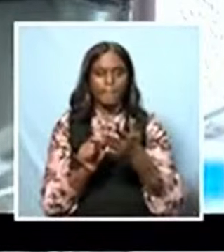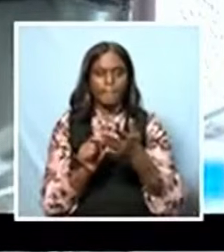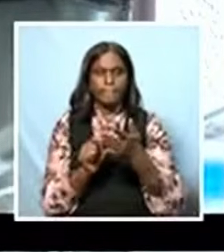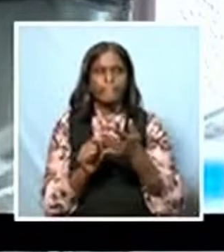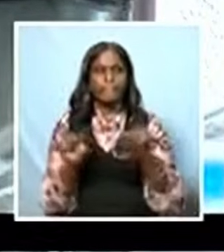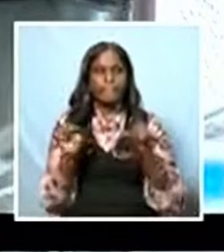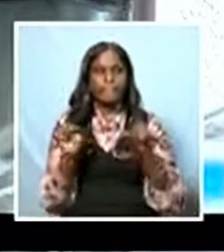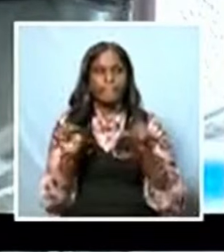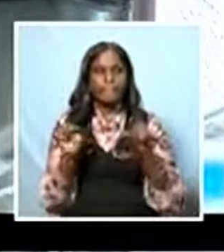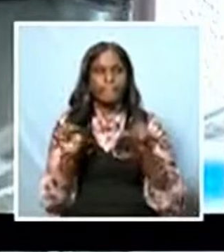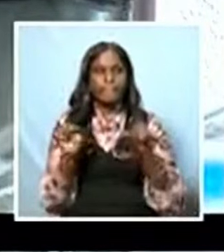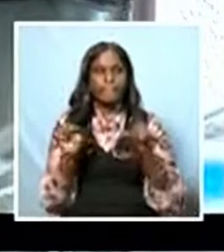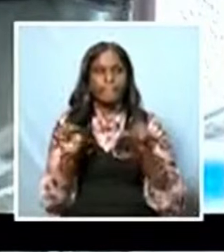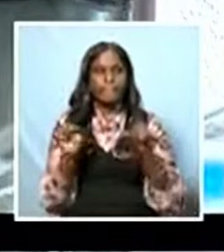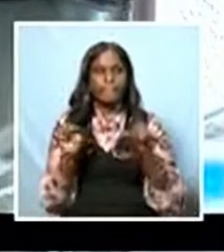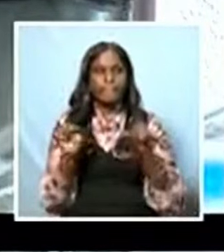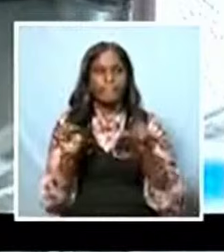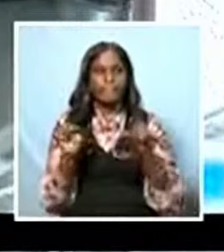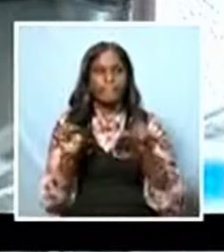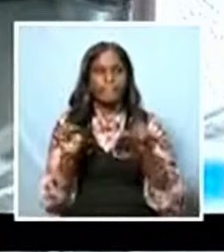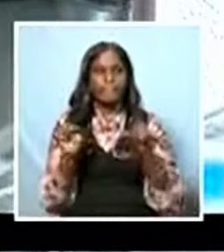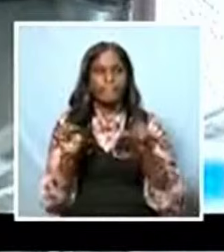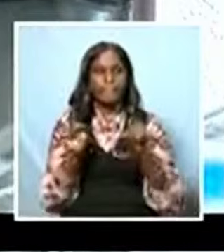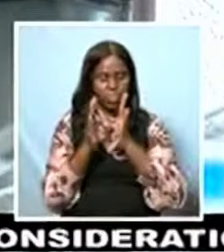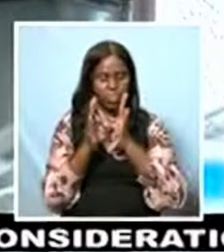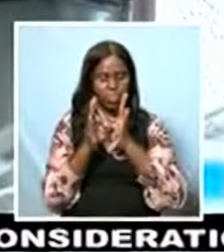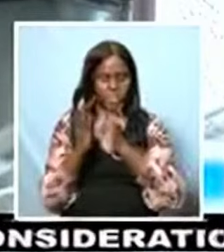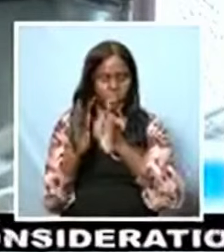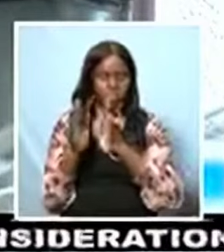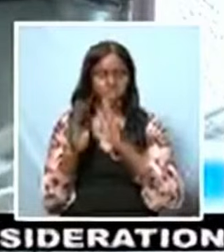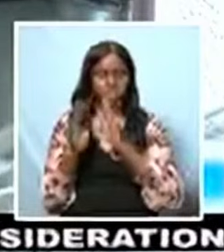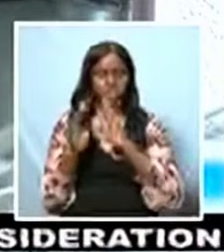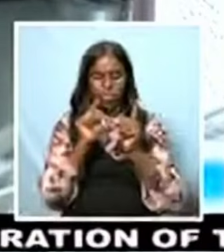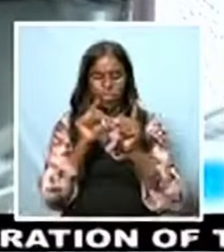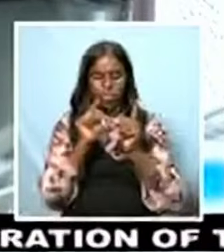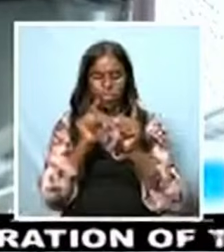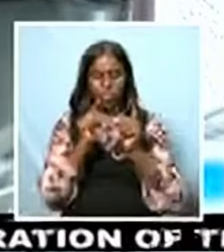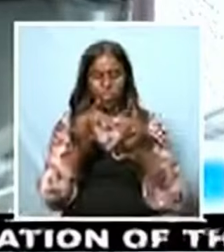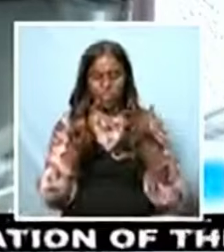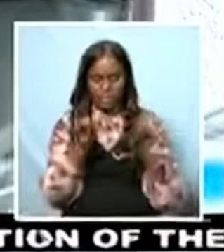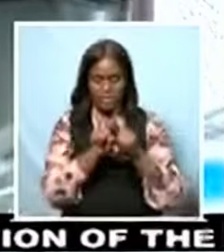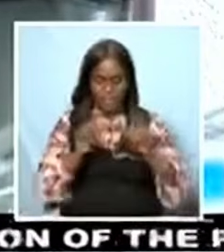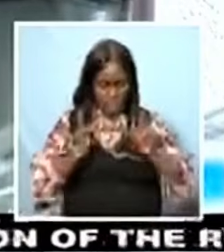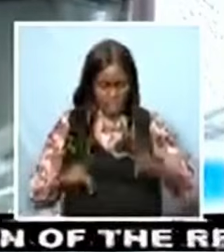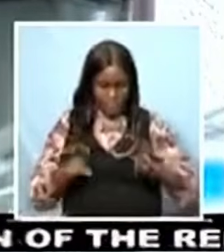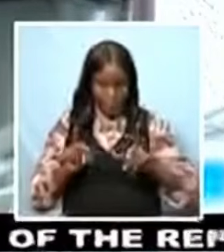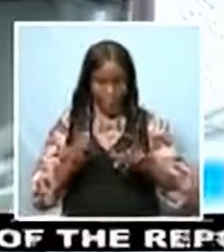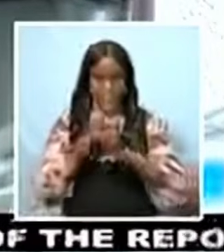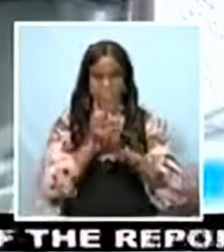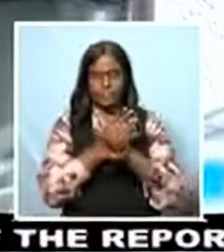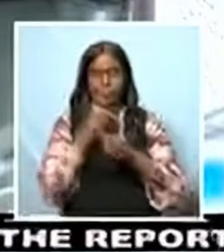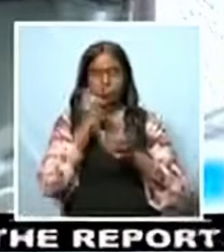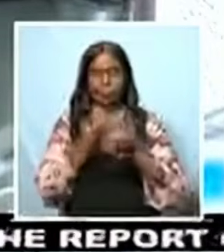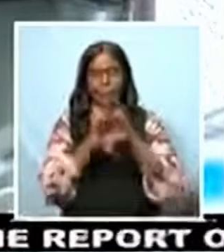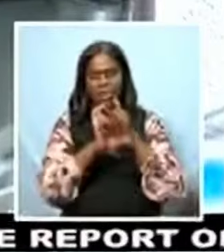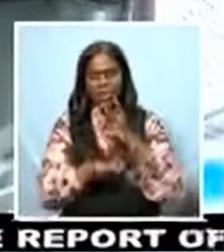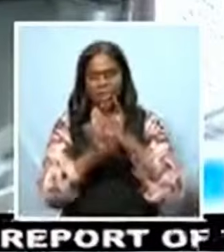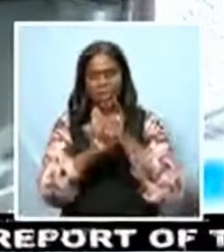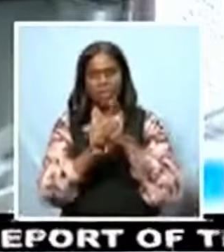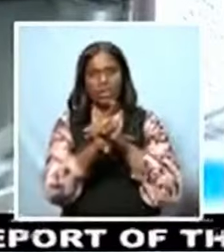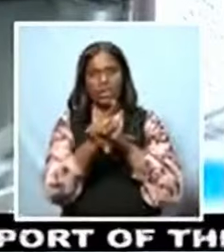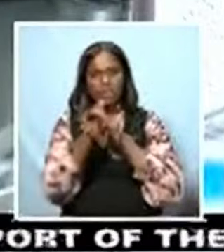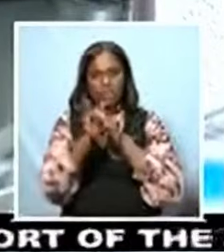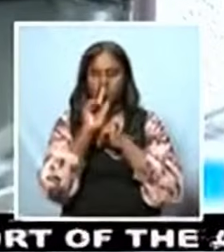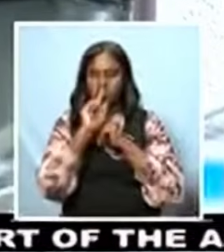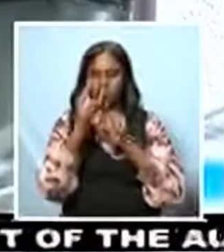they indicated the ranges. The ranges where those people should fall. Yes. Yeah.